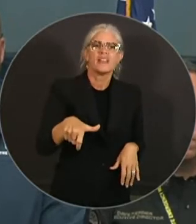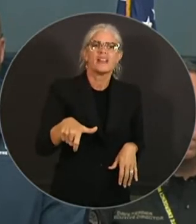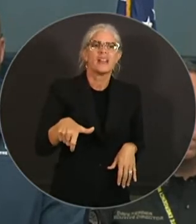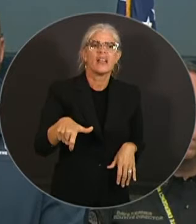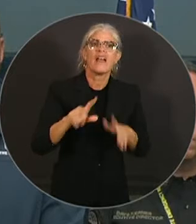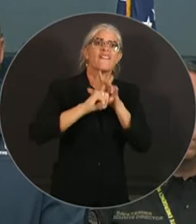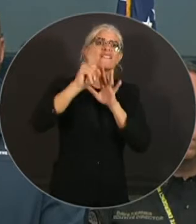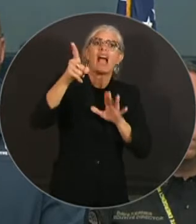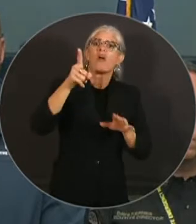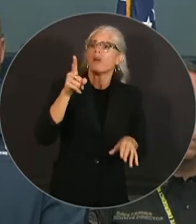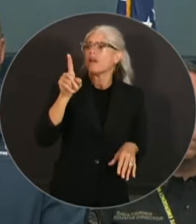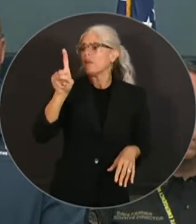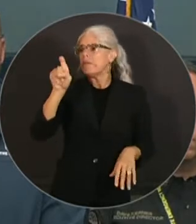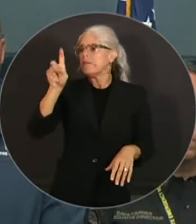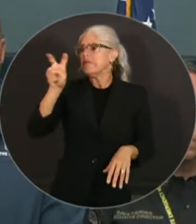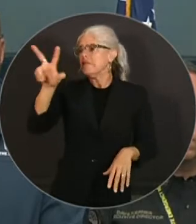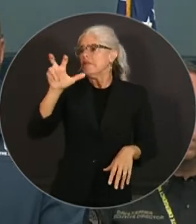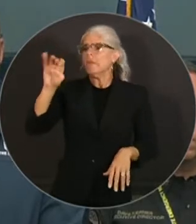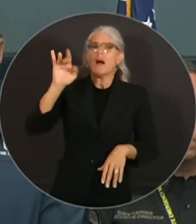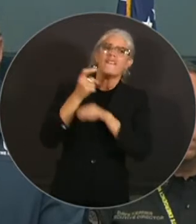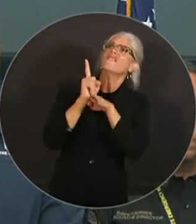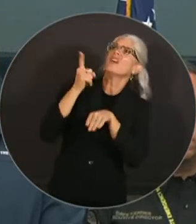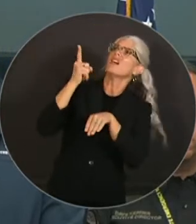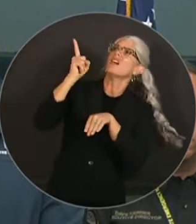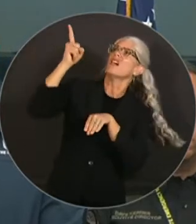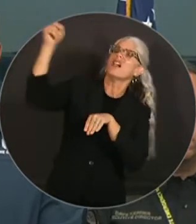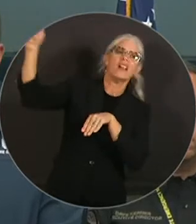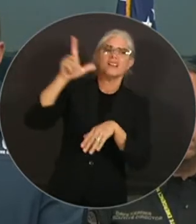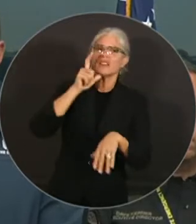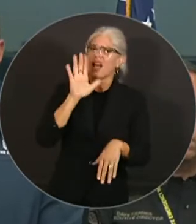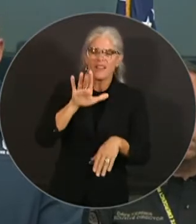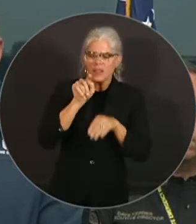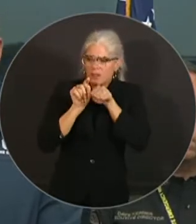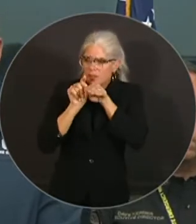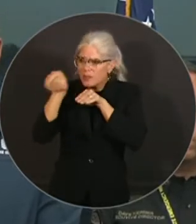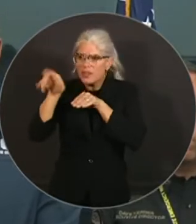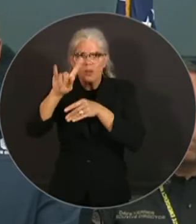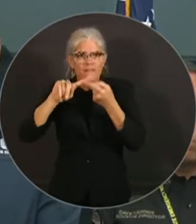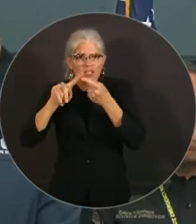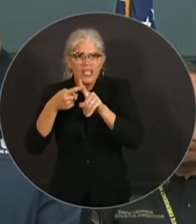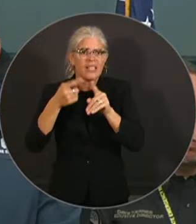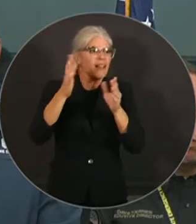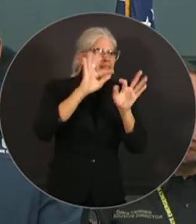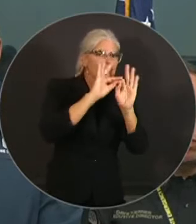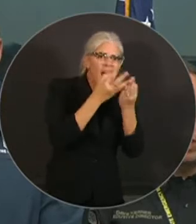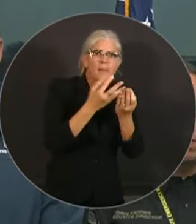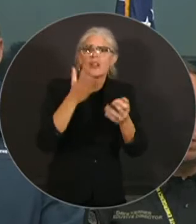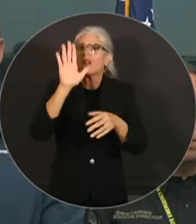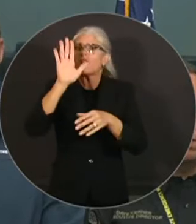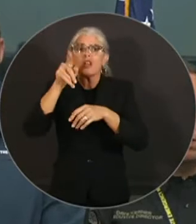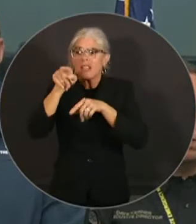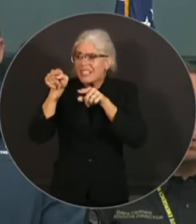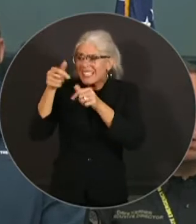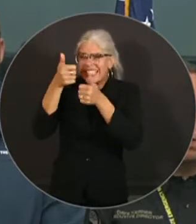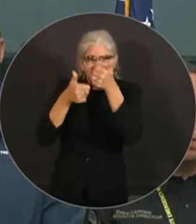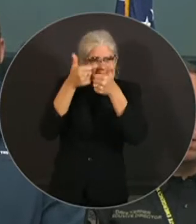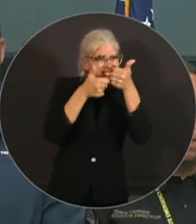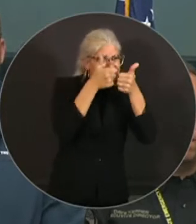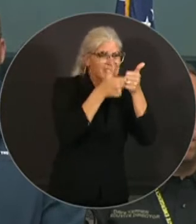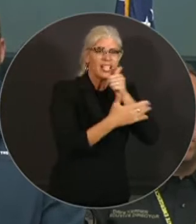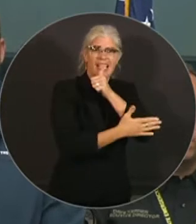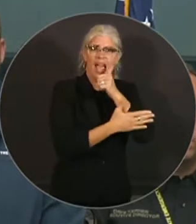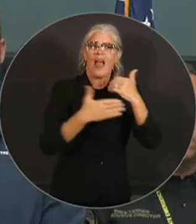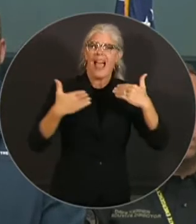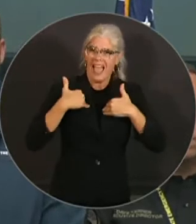evacuate hundreds of miles. There'll be shelters in your county. Every county has a pet-friendly shelter, special needs shelter.